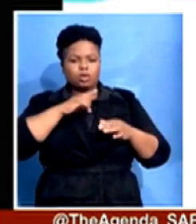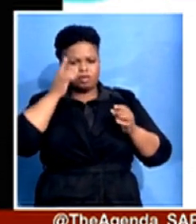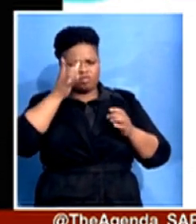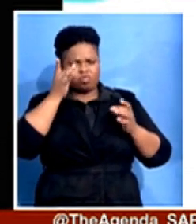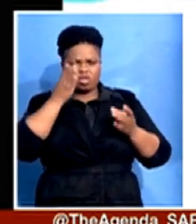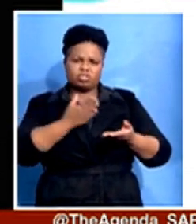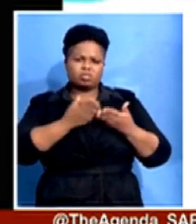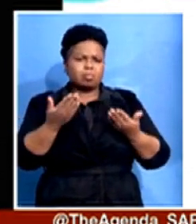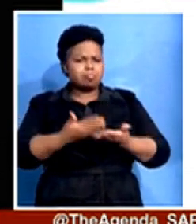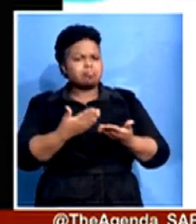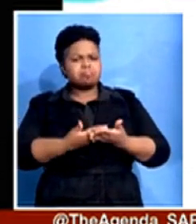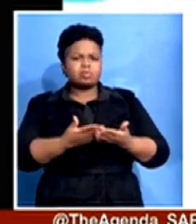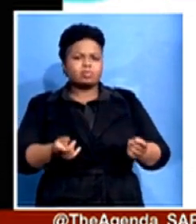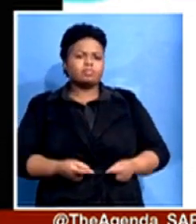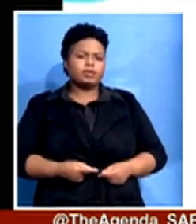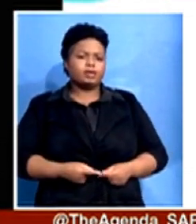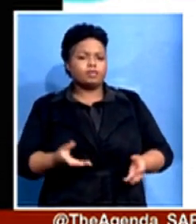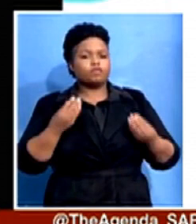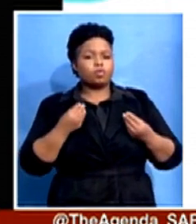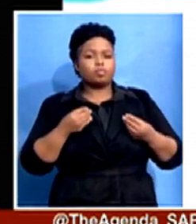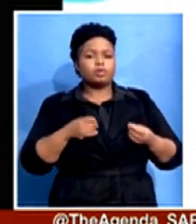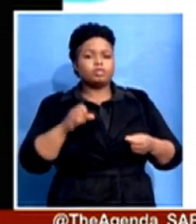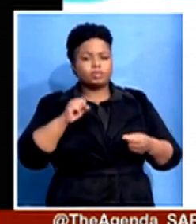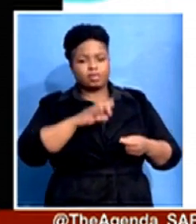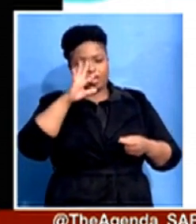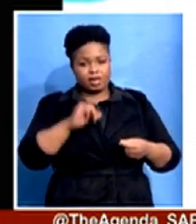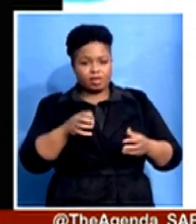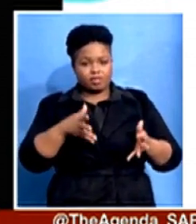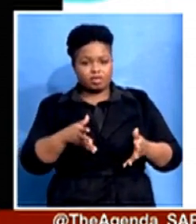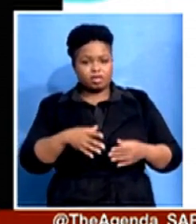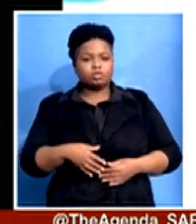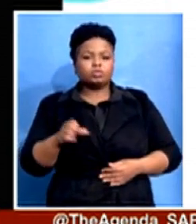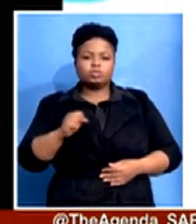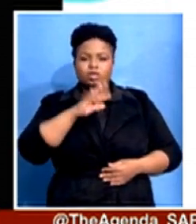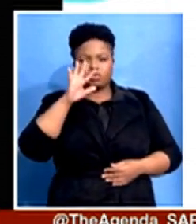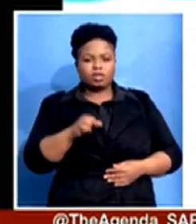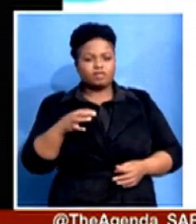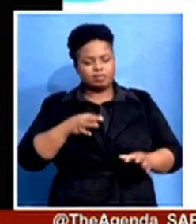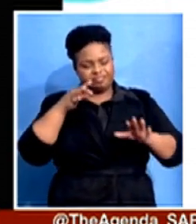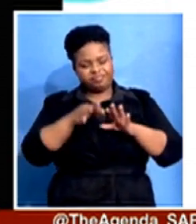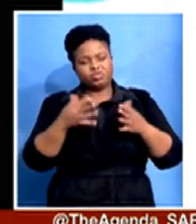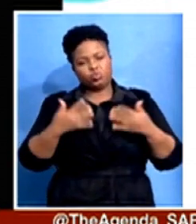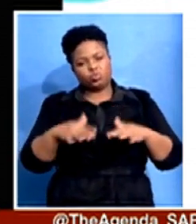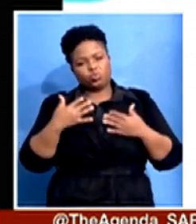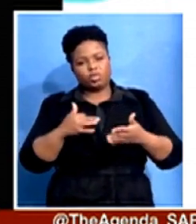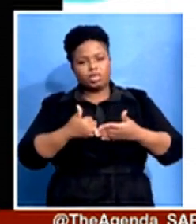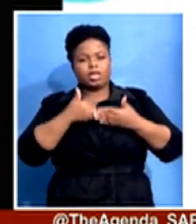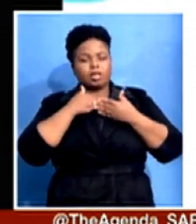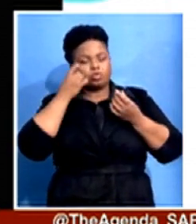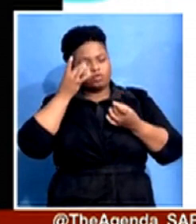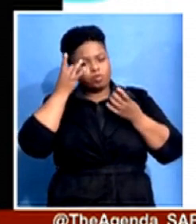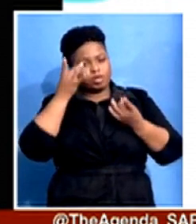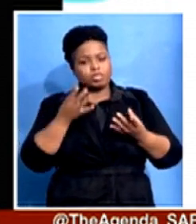from South Africa. So South Africa contributed significantly in data that was generated by the